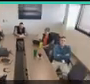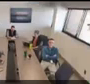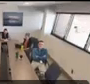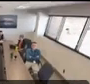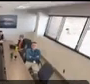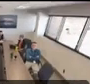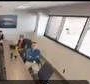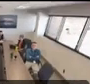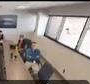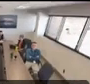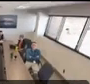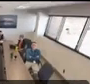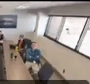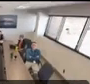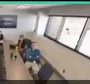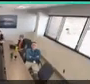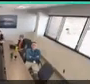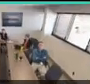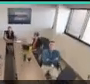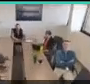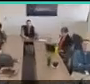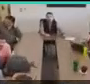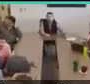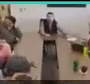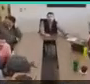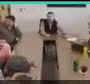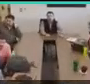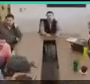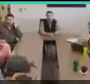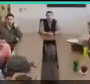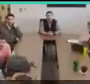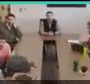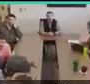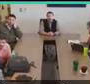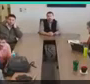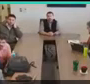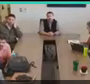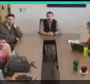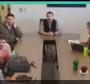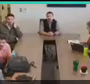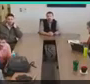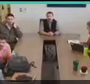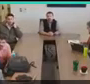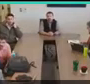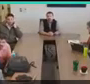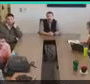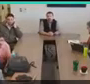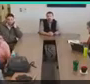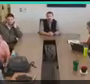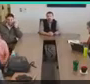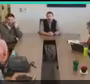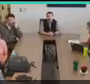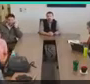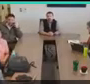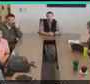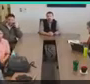It's important to note when we're looking at annual camping passes that New Mexico is one of only four states still offering an